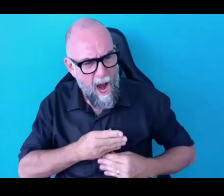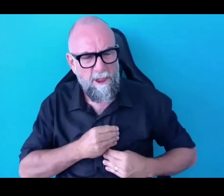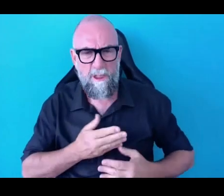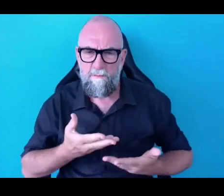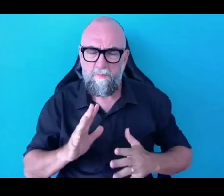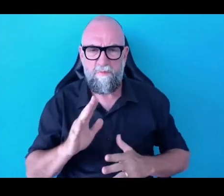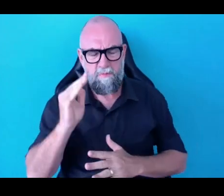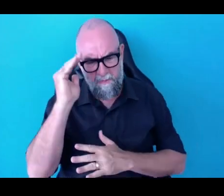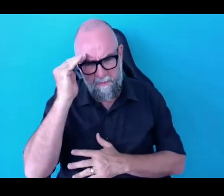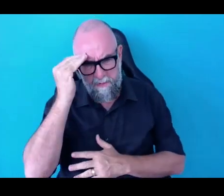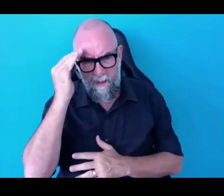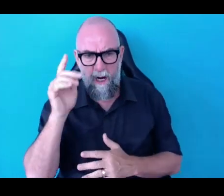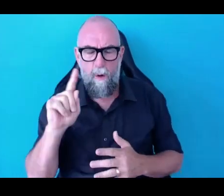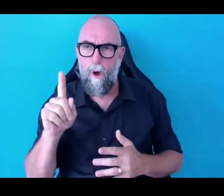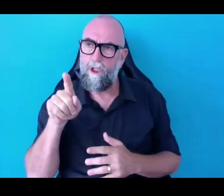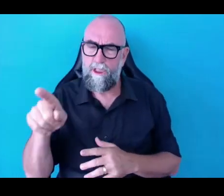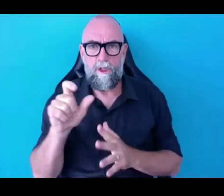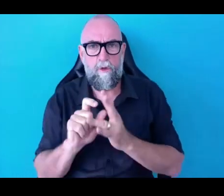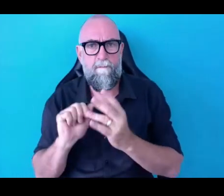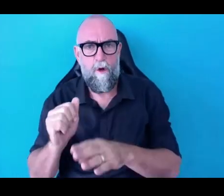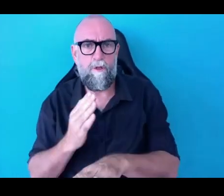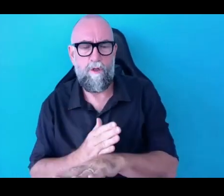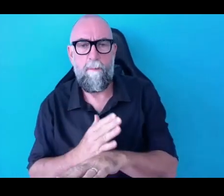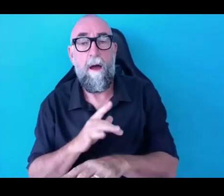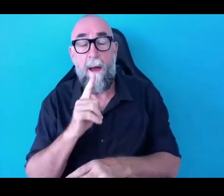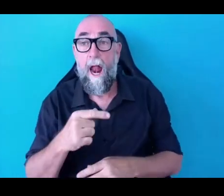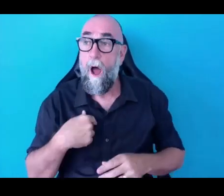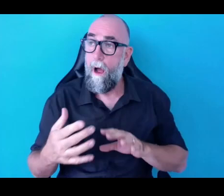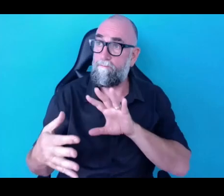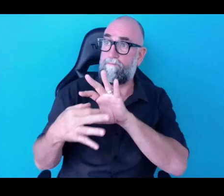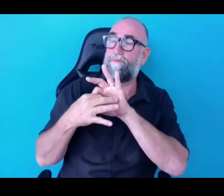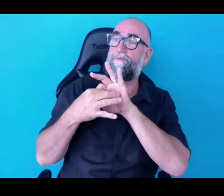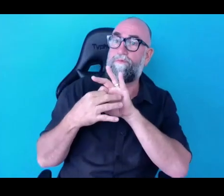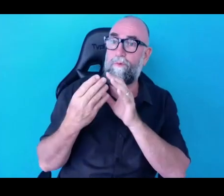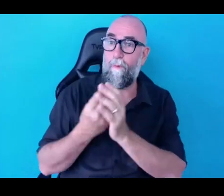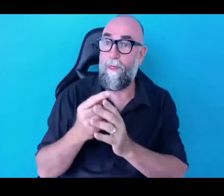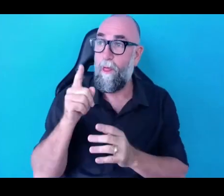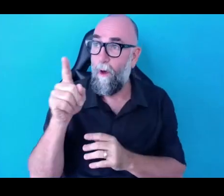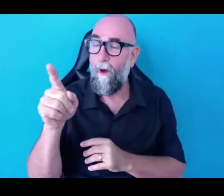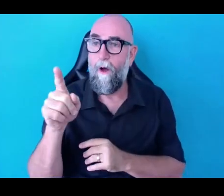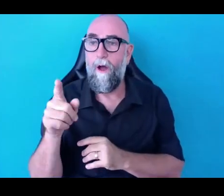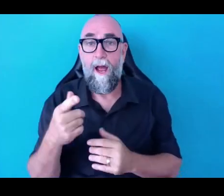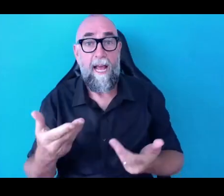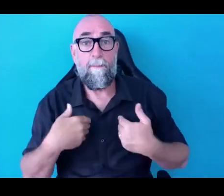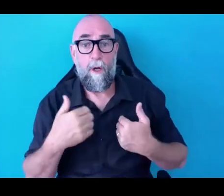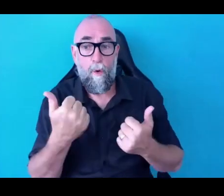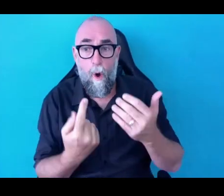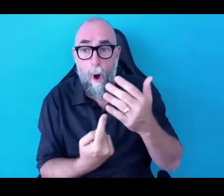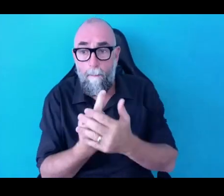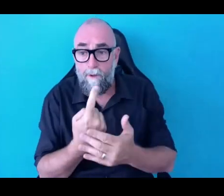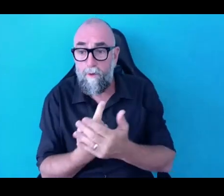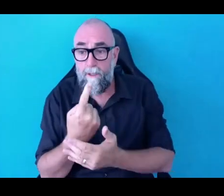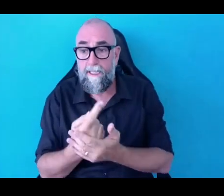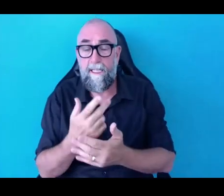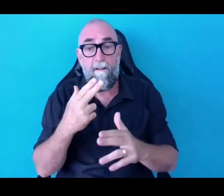this engagement that I had the incredible opportunity of spending 4 days a week